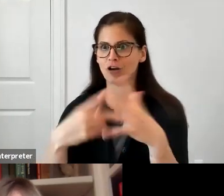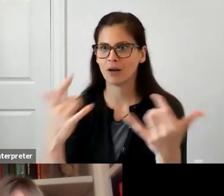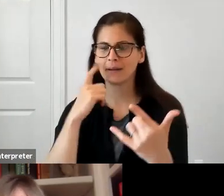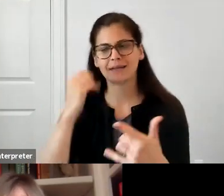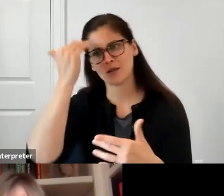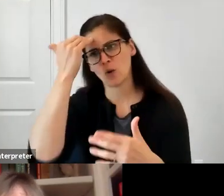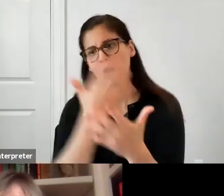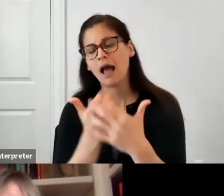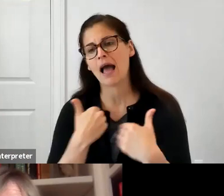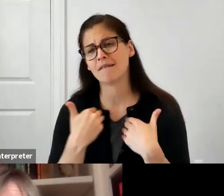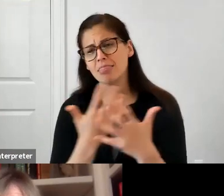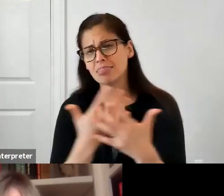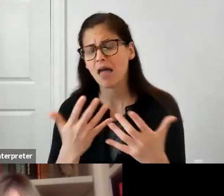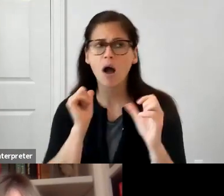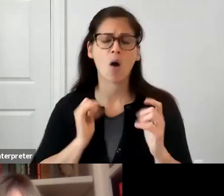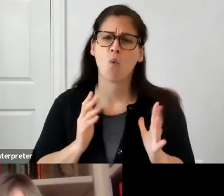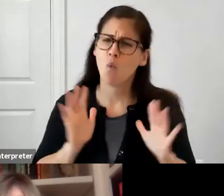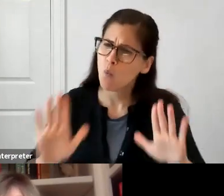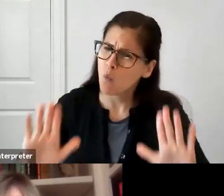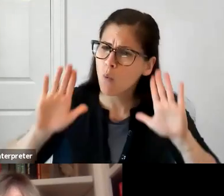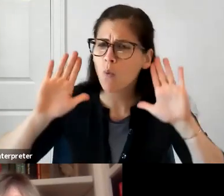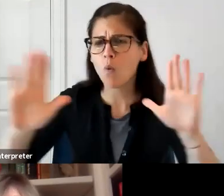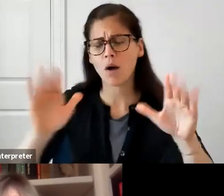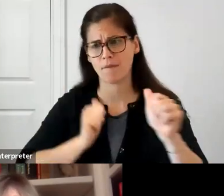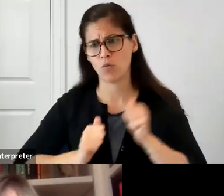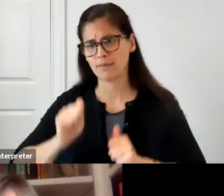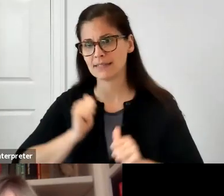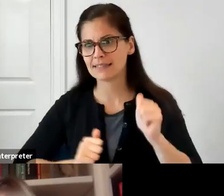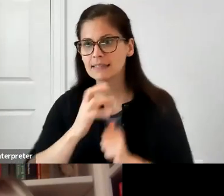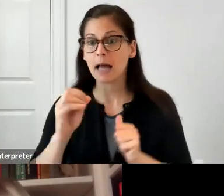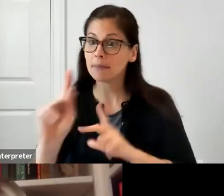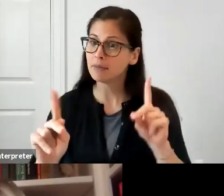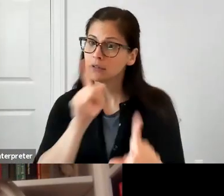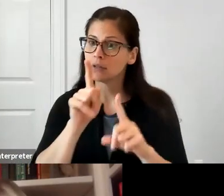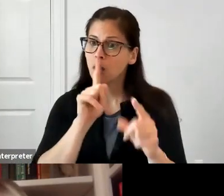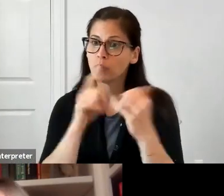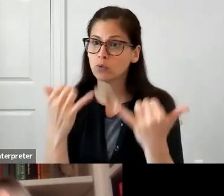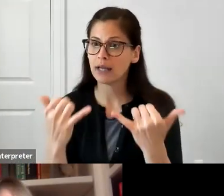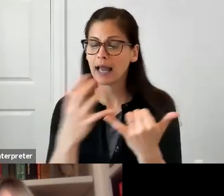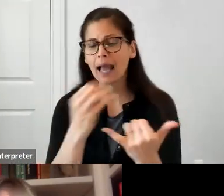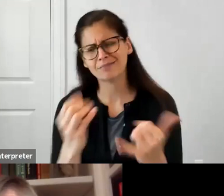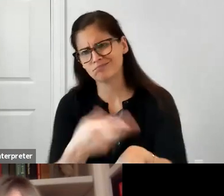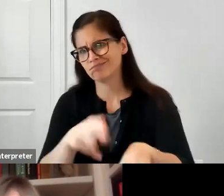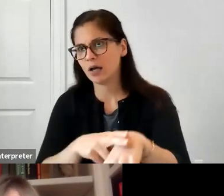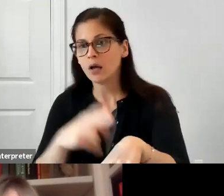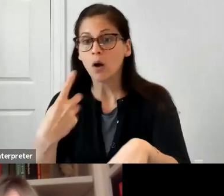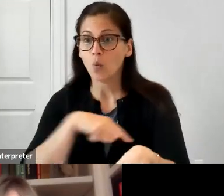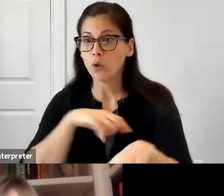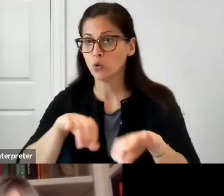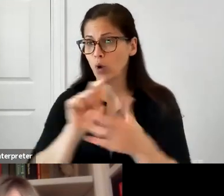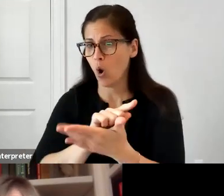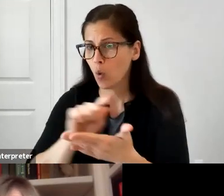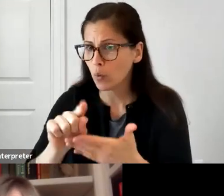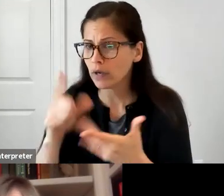know we have a lot of wonderful, wonderful performances and people to talk to today. And of course, what we're doing all week is